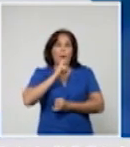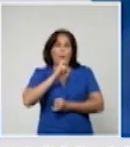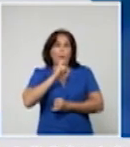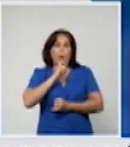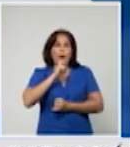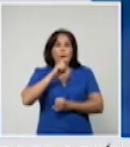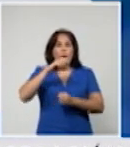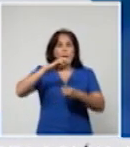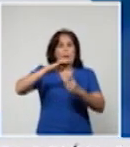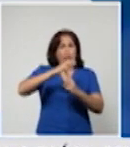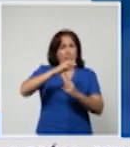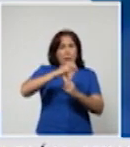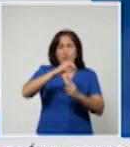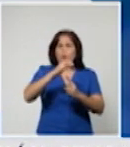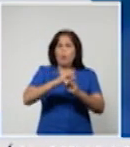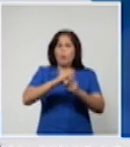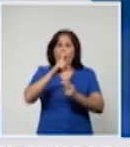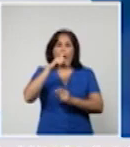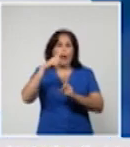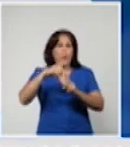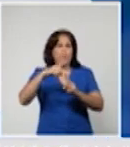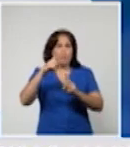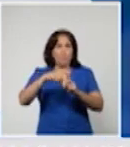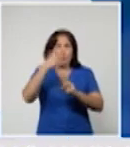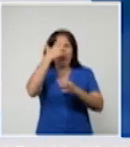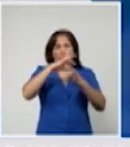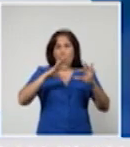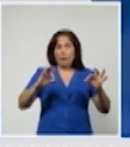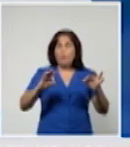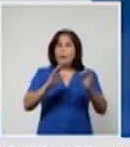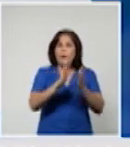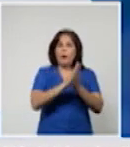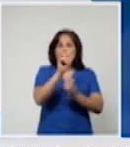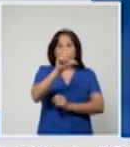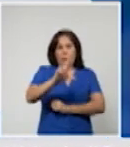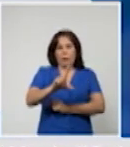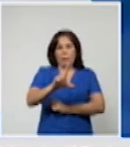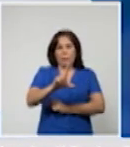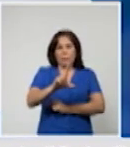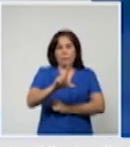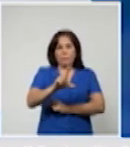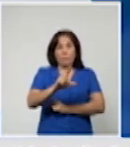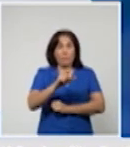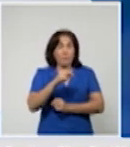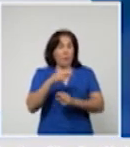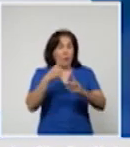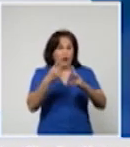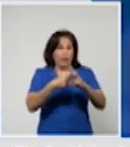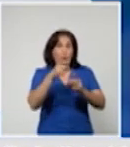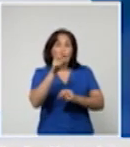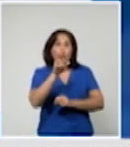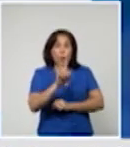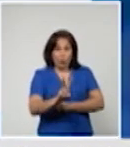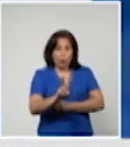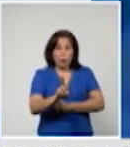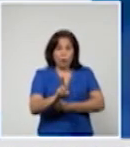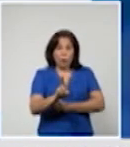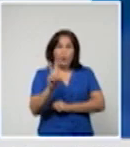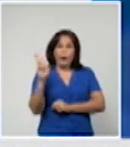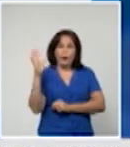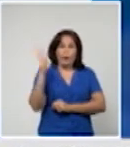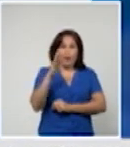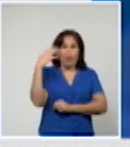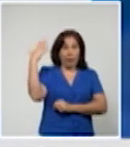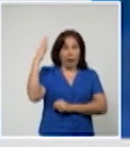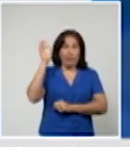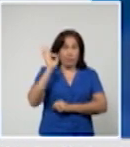from Artemisa, and the municipalities of Bauta, San Antonio, San